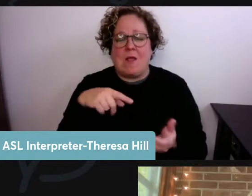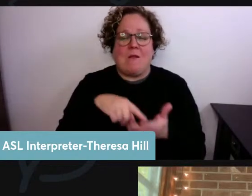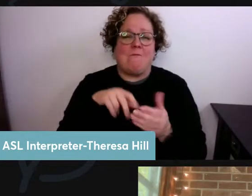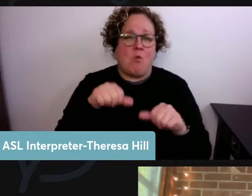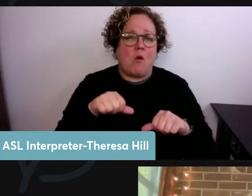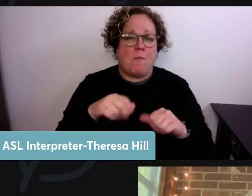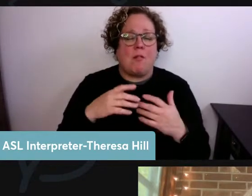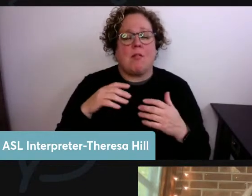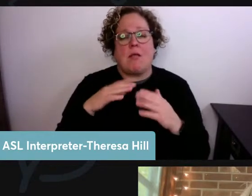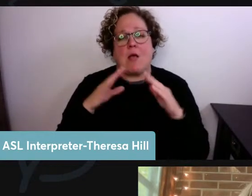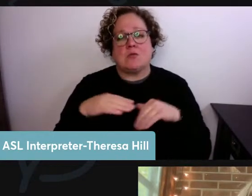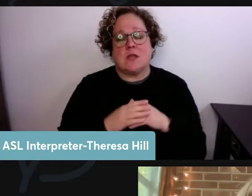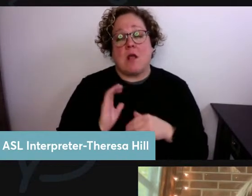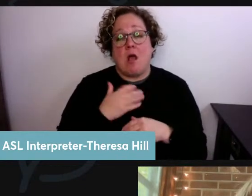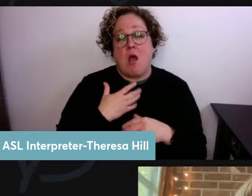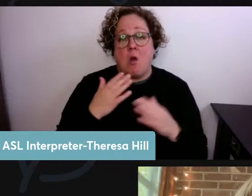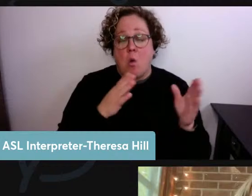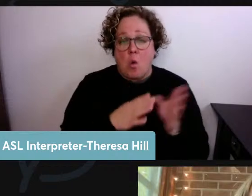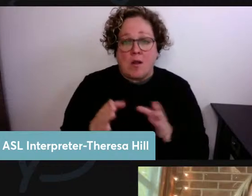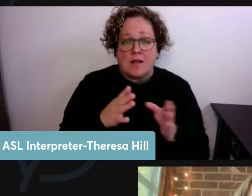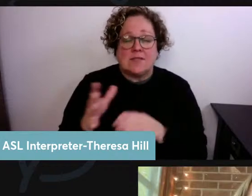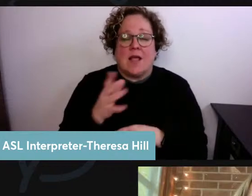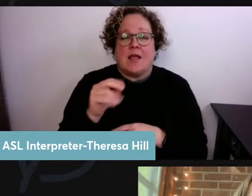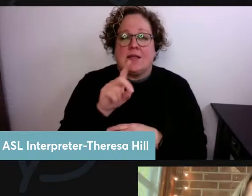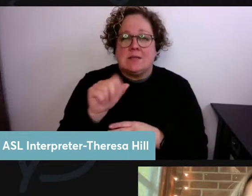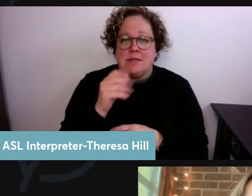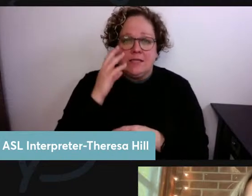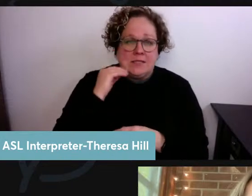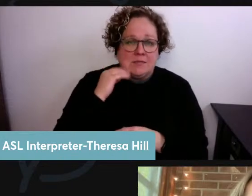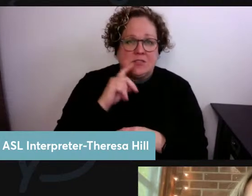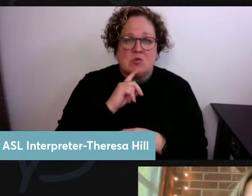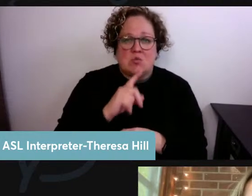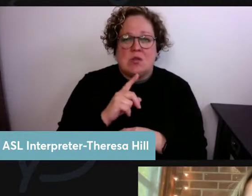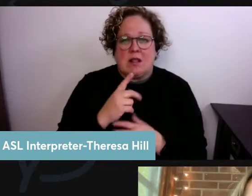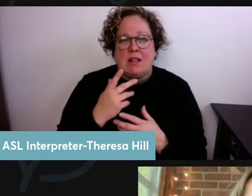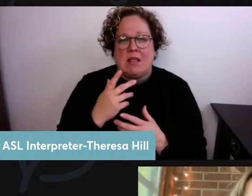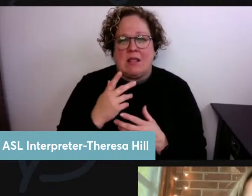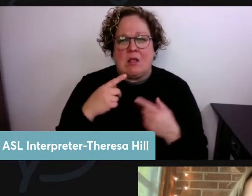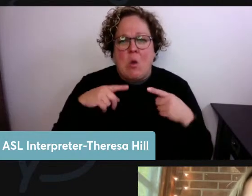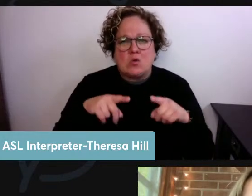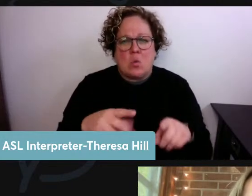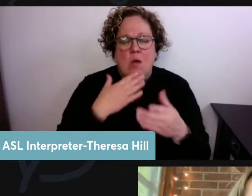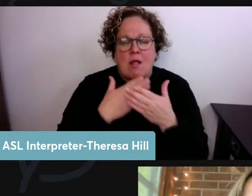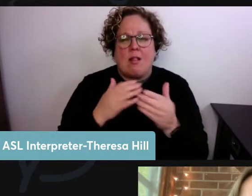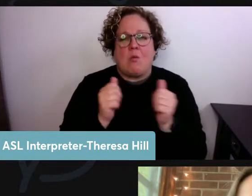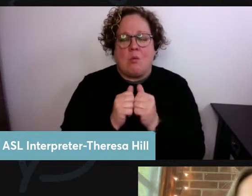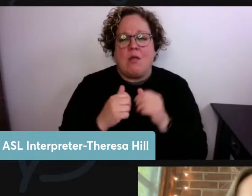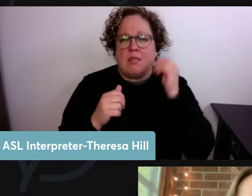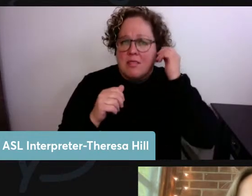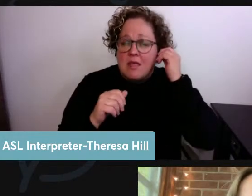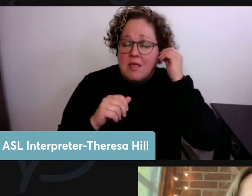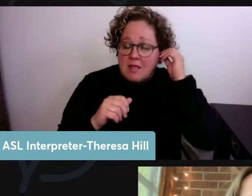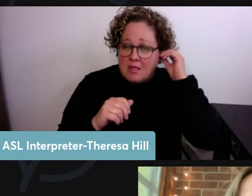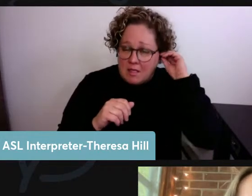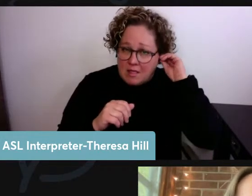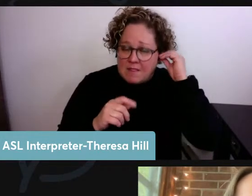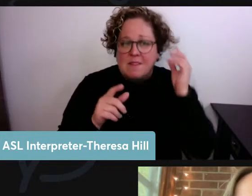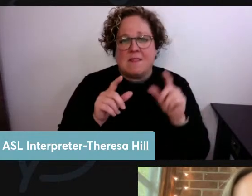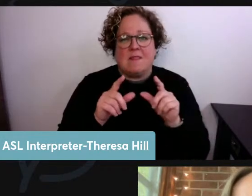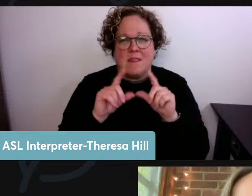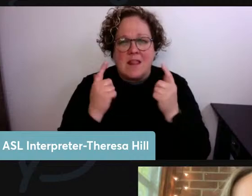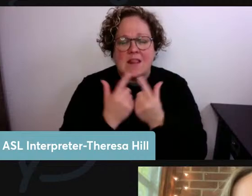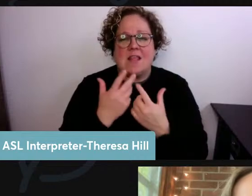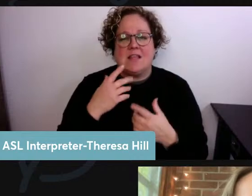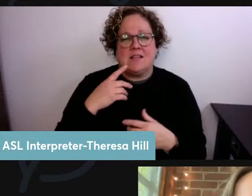Our organizing and disability experience is complemented so well by the League's decades-long commitment and expertise